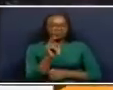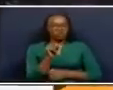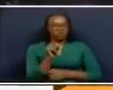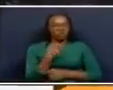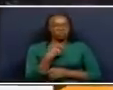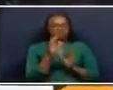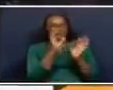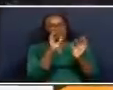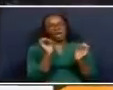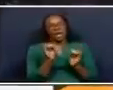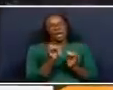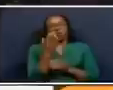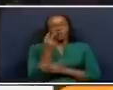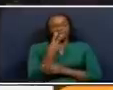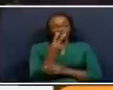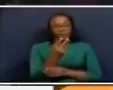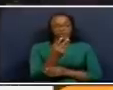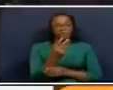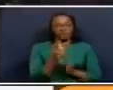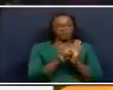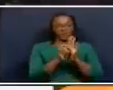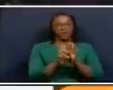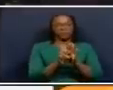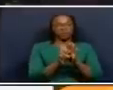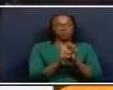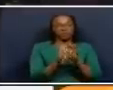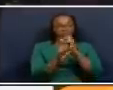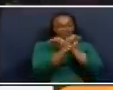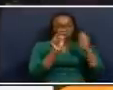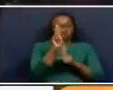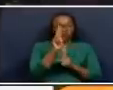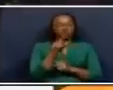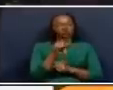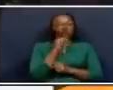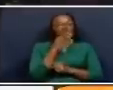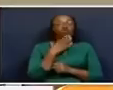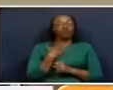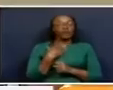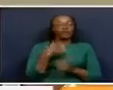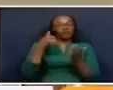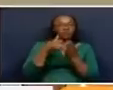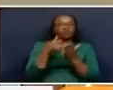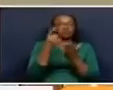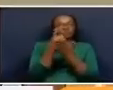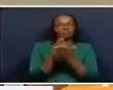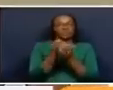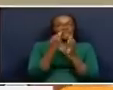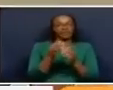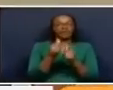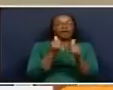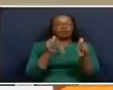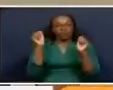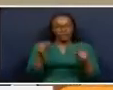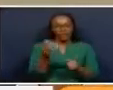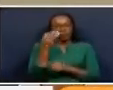the perspective of the incumbent, you don't want to be in a debate if you can avoid it, because it's always a very difficult